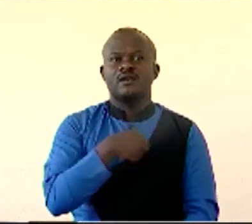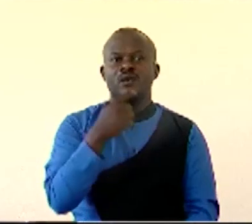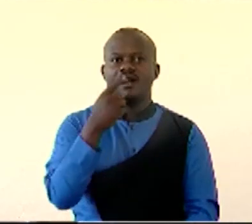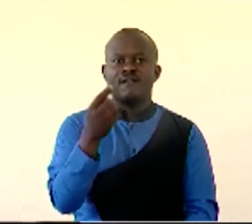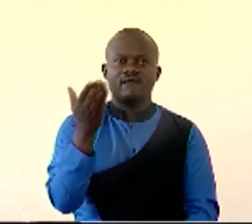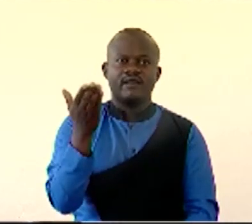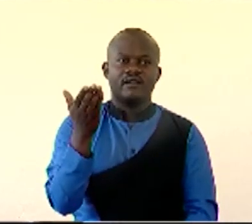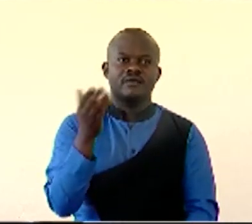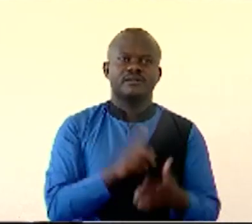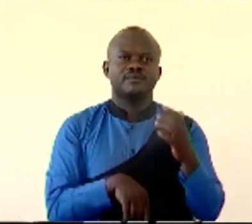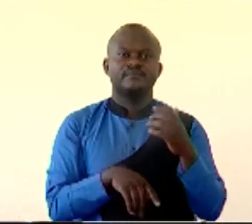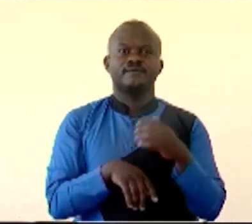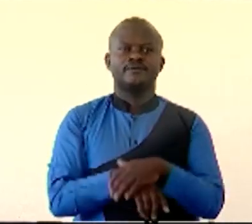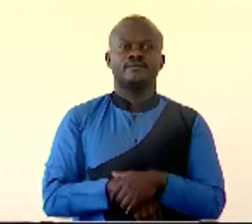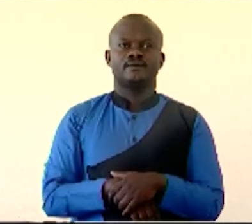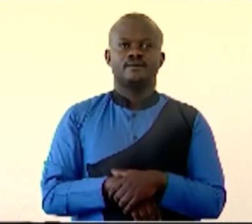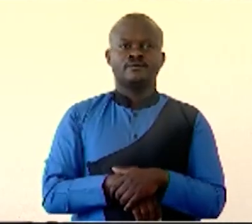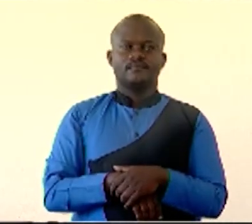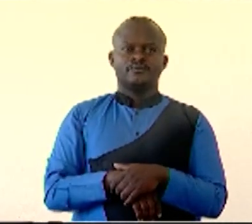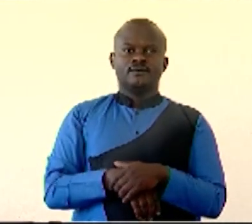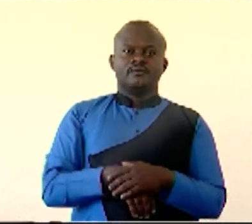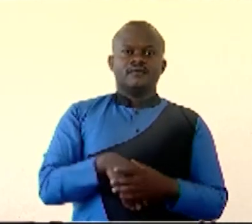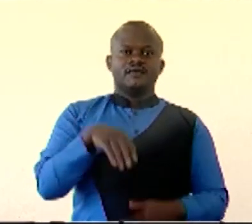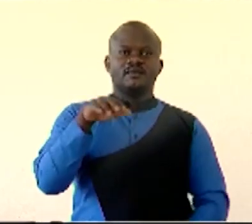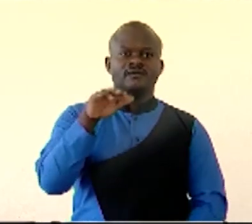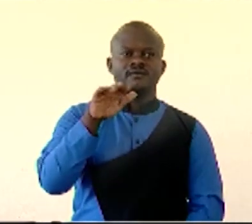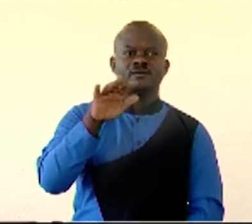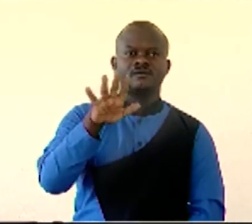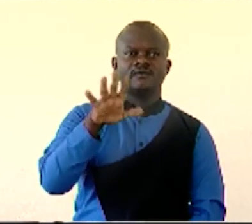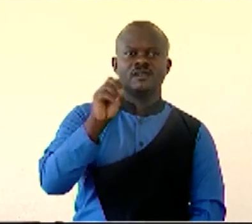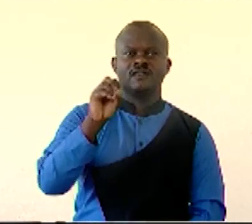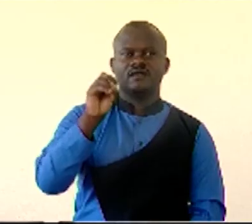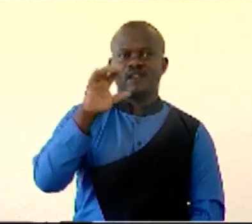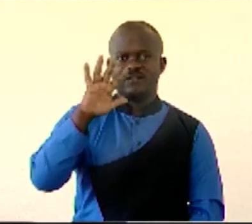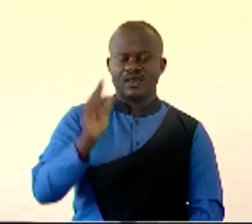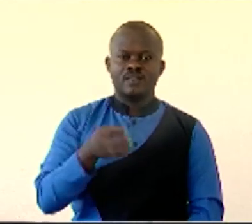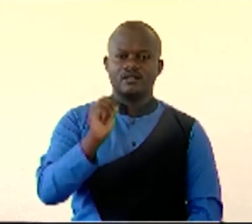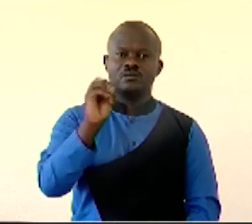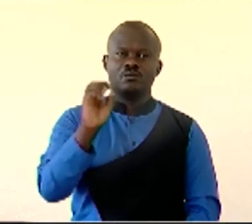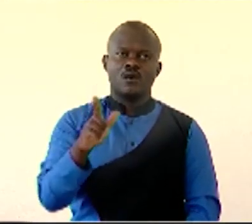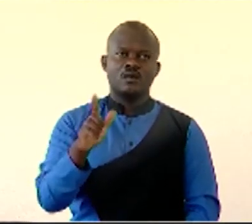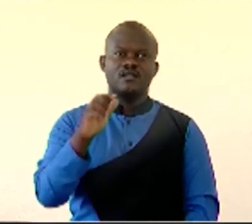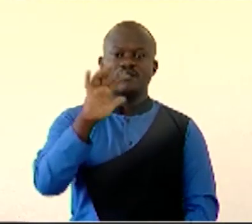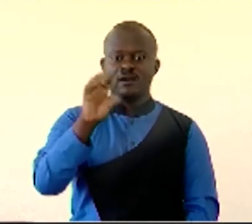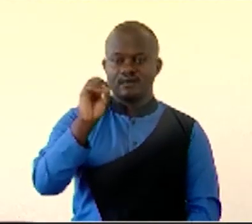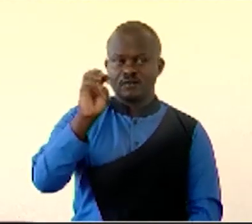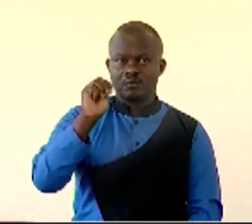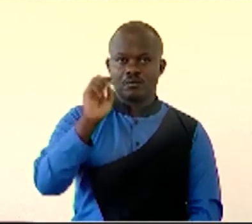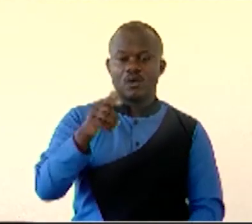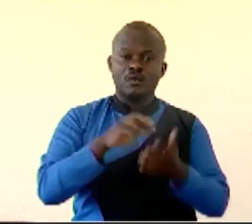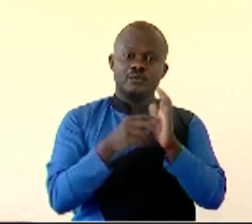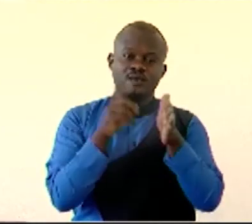10,000 over 2, we have 5,000 mole. 5,000 mole means